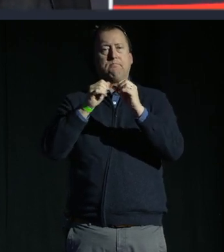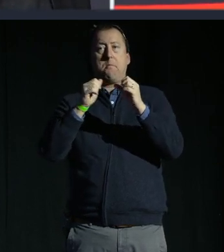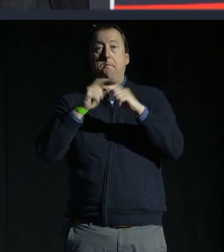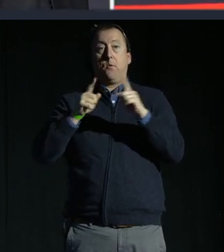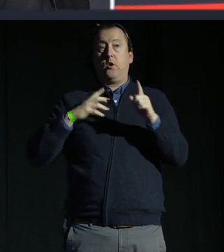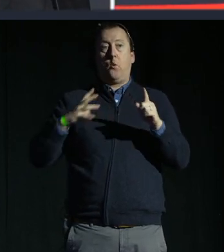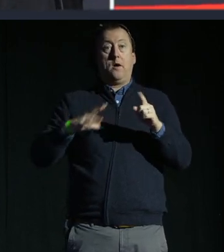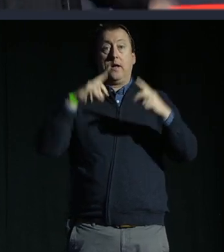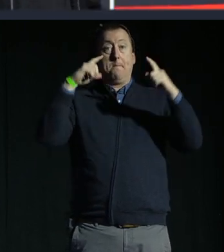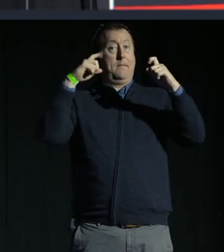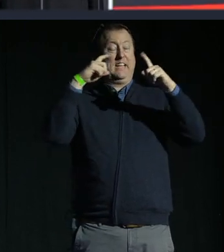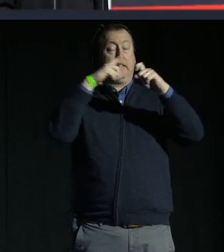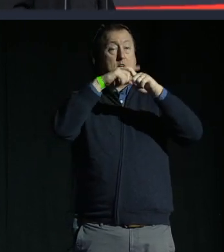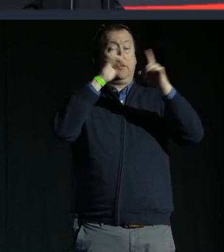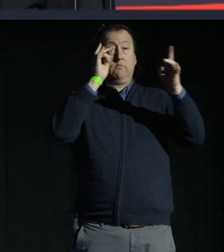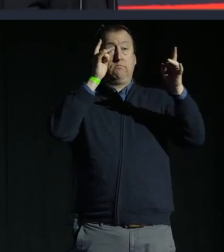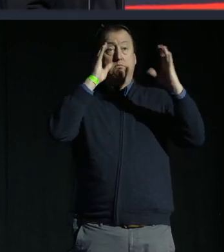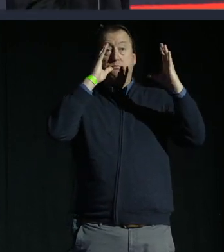out of control?